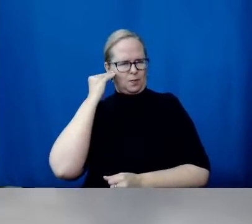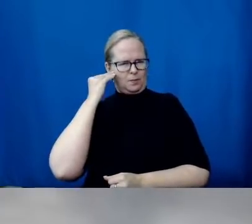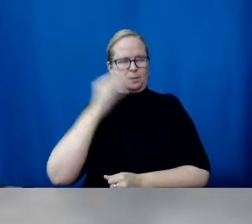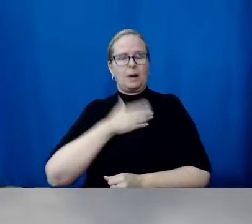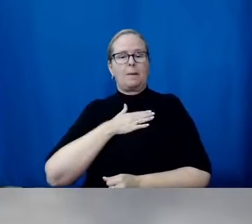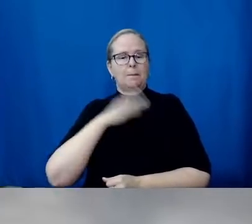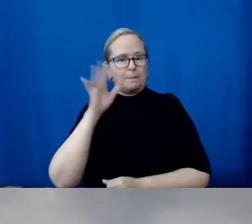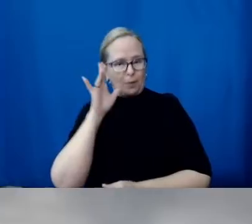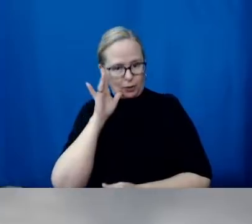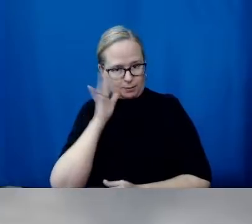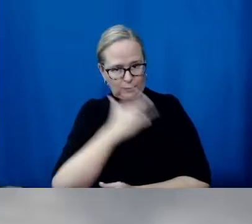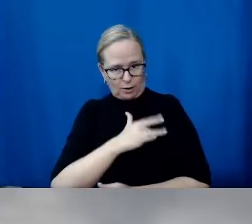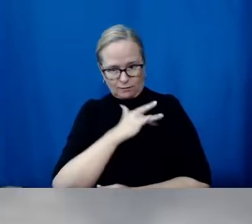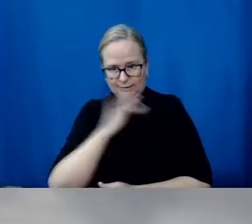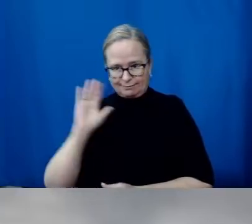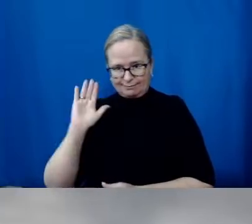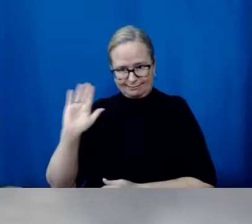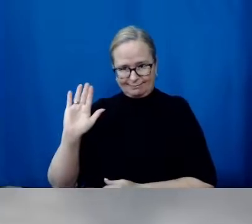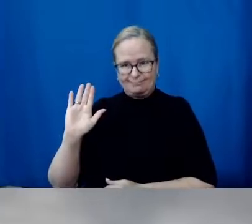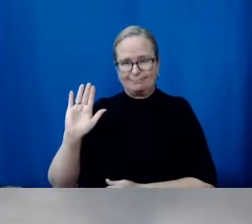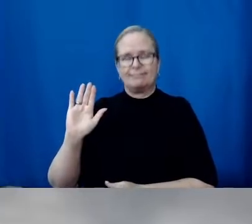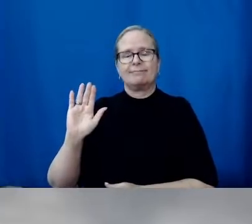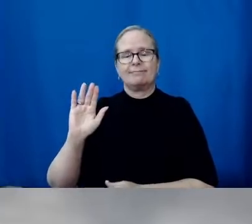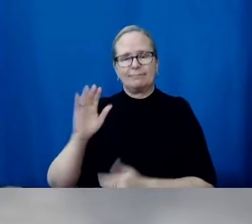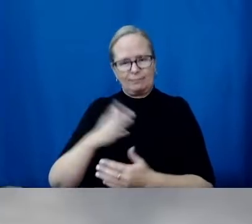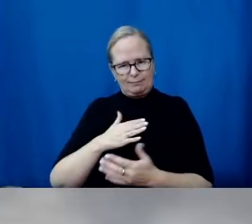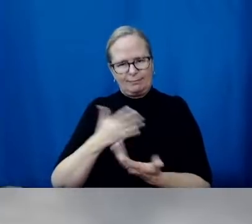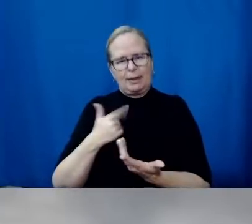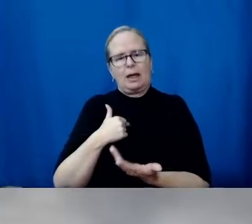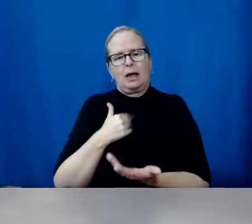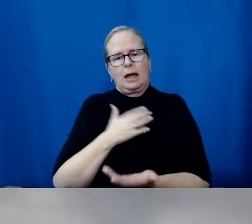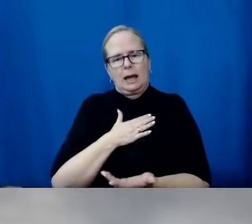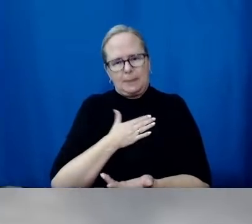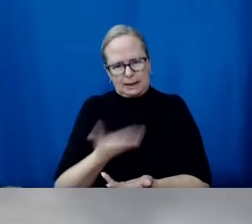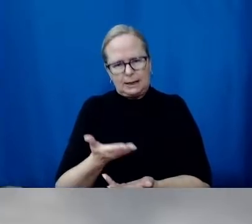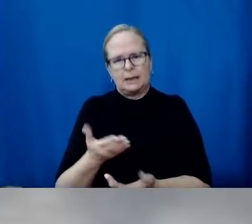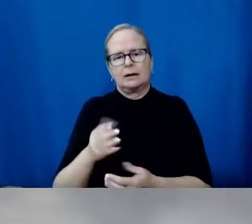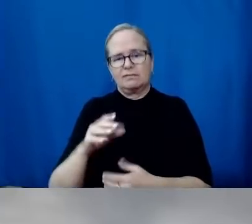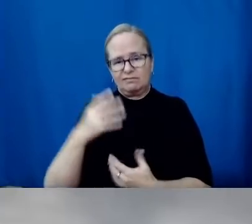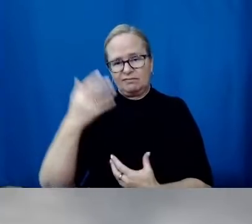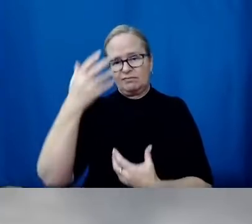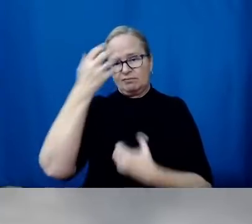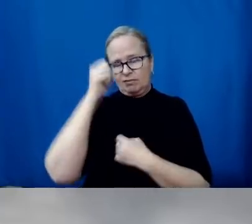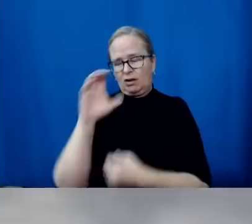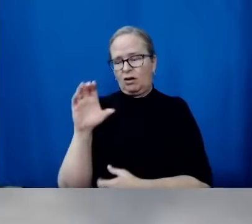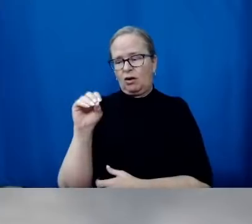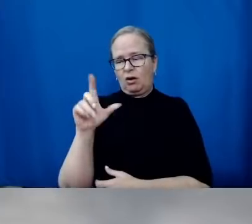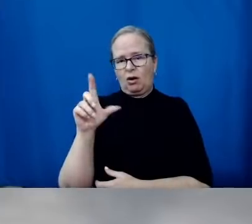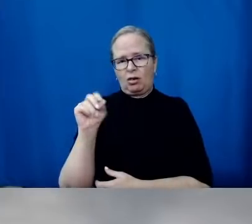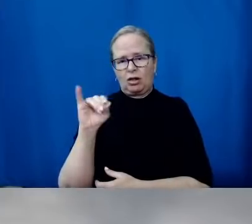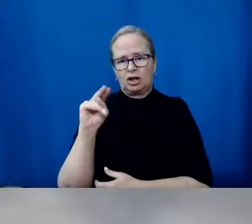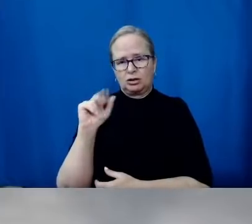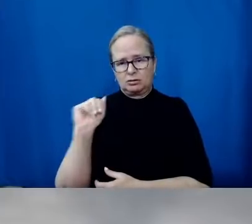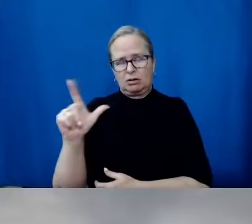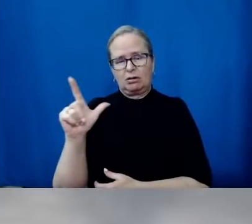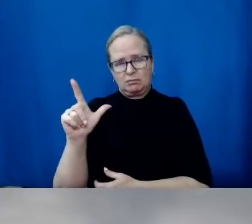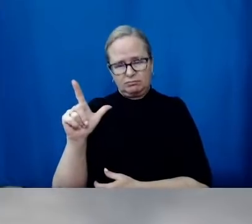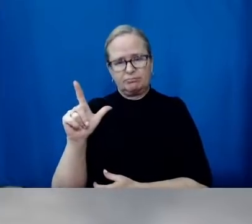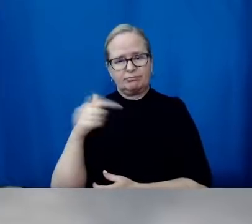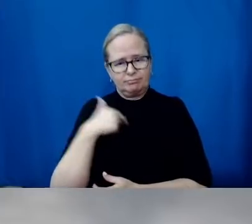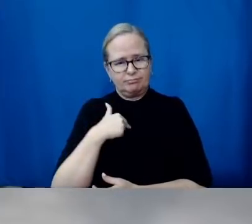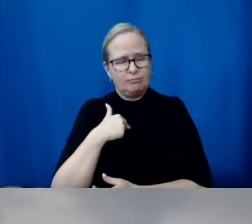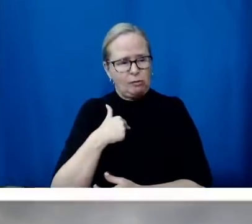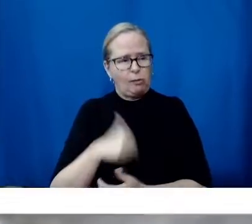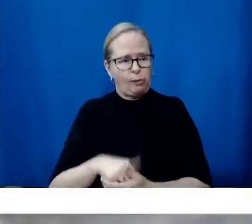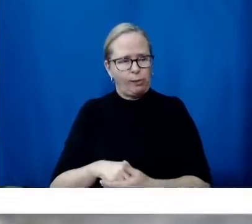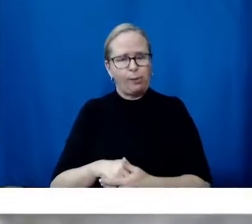immigrant, so I only have 2 generations here, but still I'm tied to this land, and I want to stay and fight